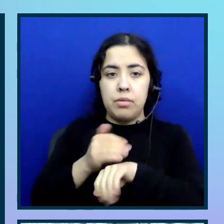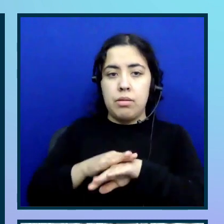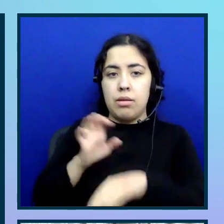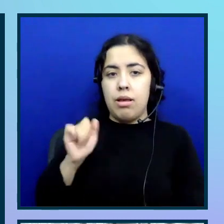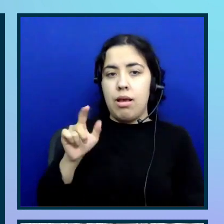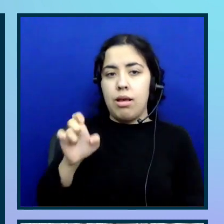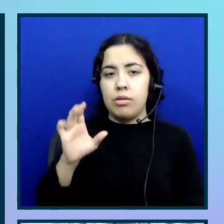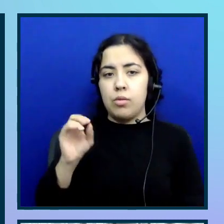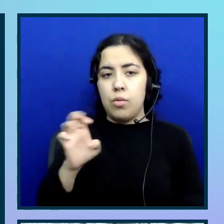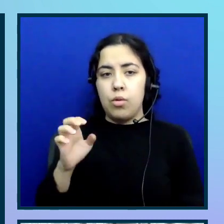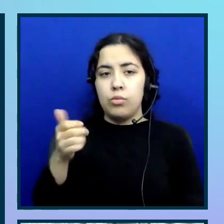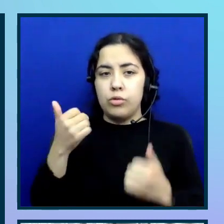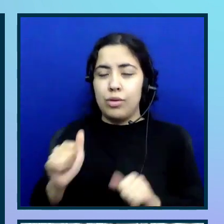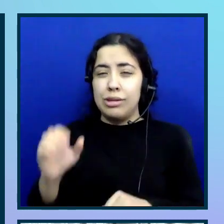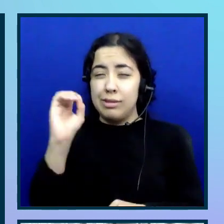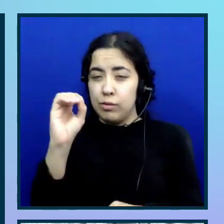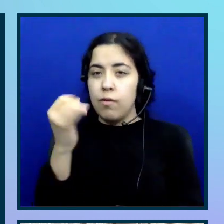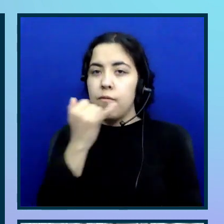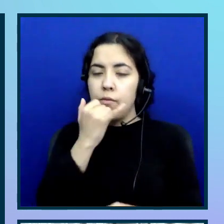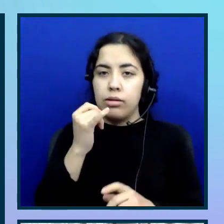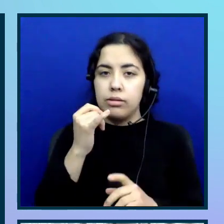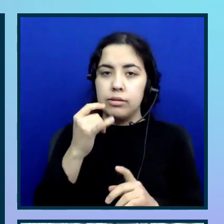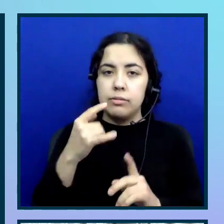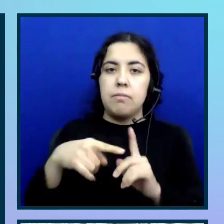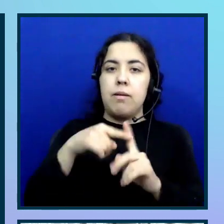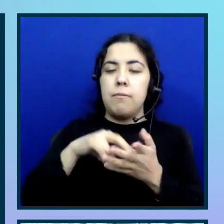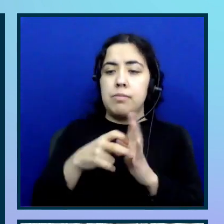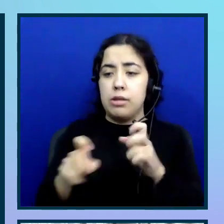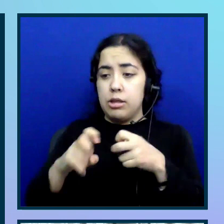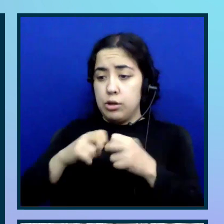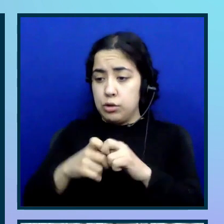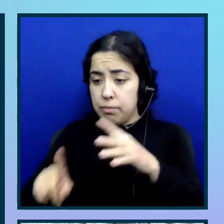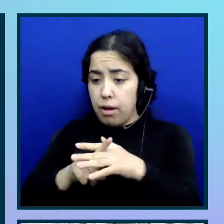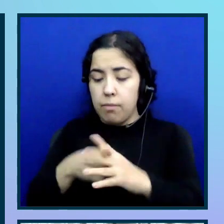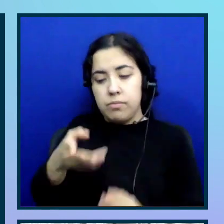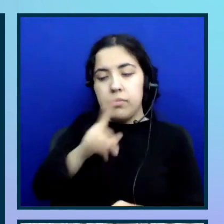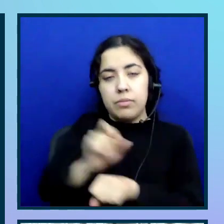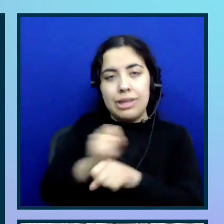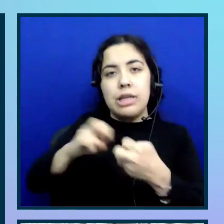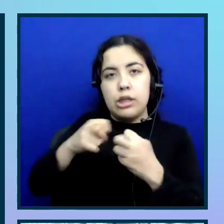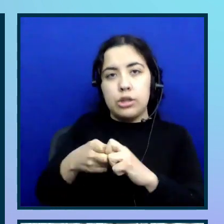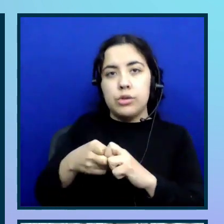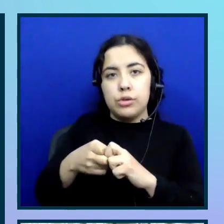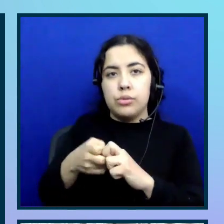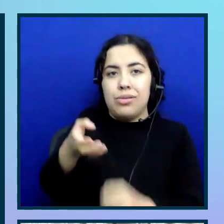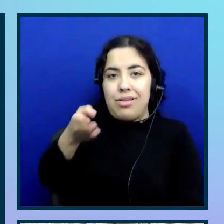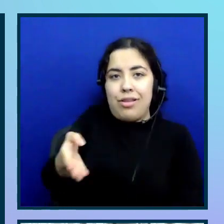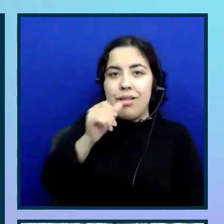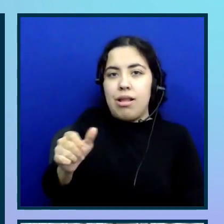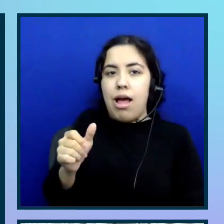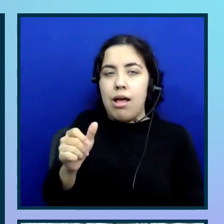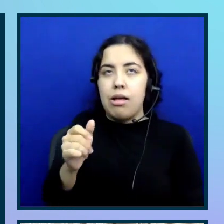strive for zero false positives. So that means that when you see an issue, you know that that's going to be an actual issue that was raised, not something that was